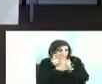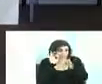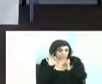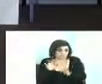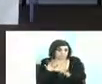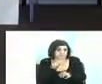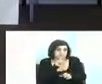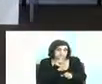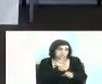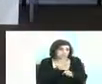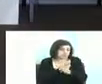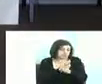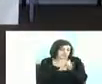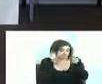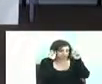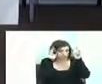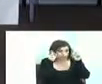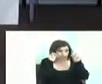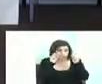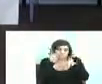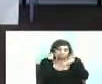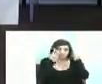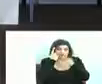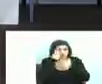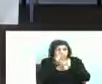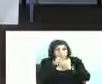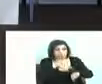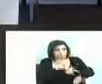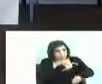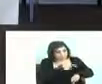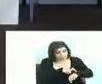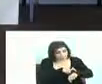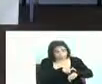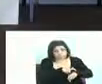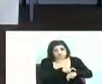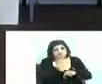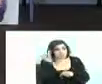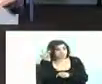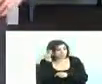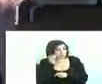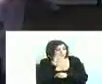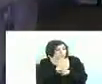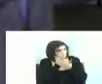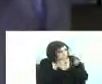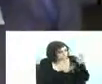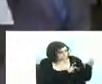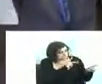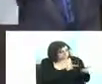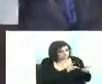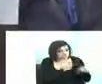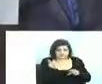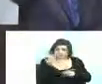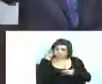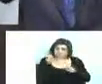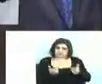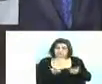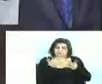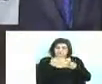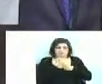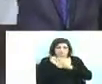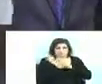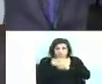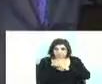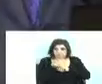absolutely amazed and she wondered for a long, long time, why was it that there were some people who, when they faced life's circumstances,